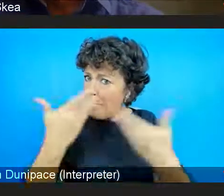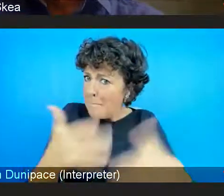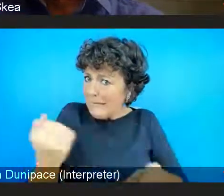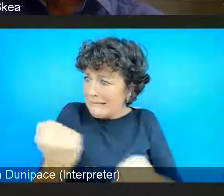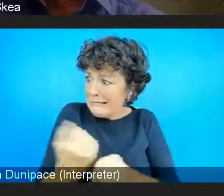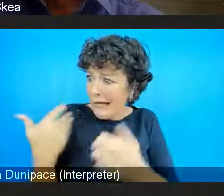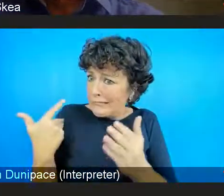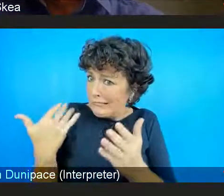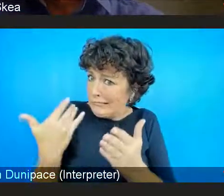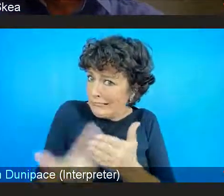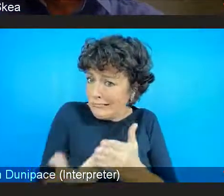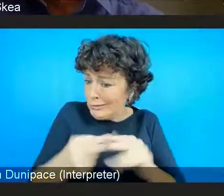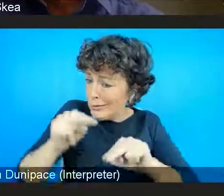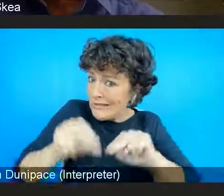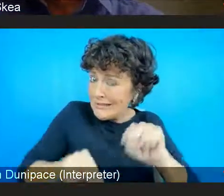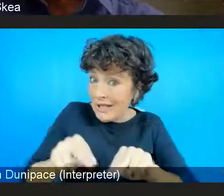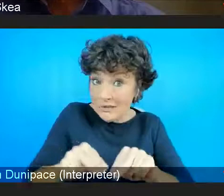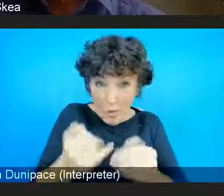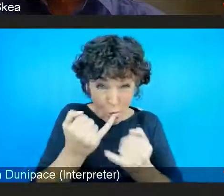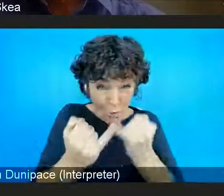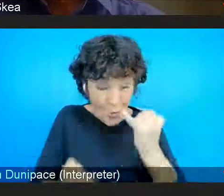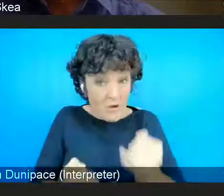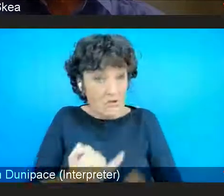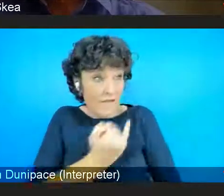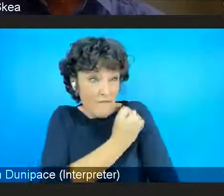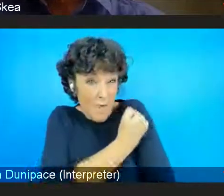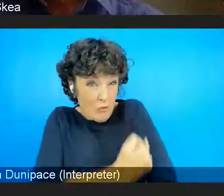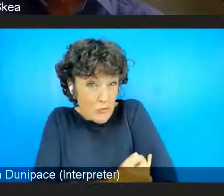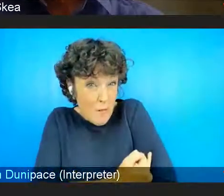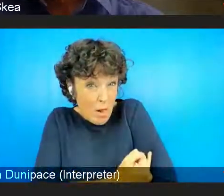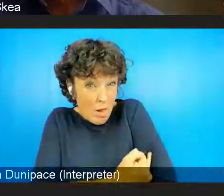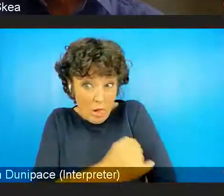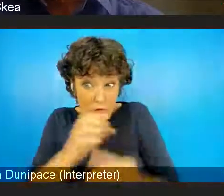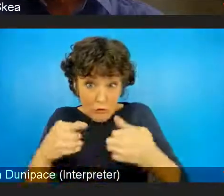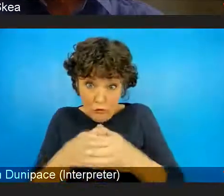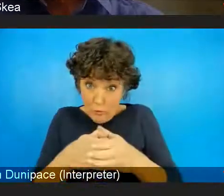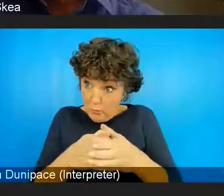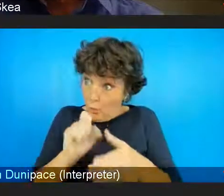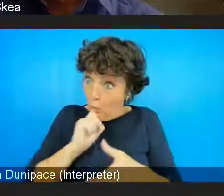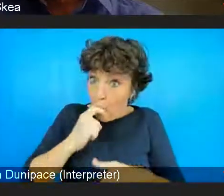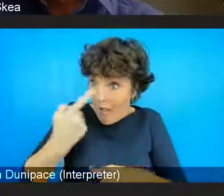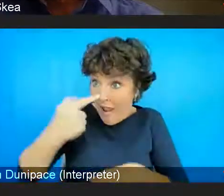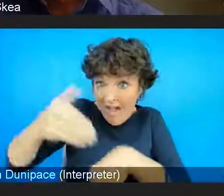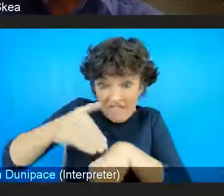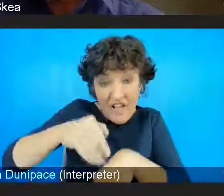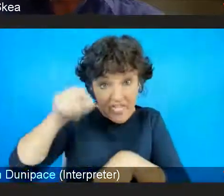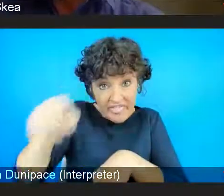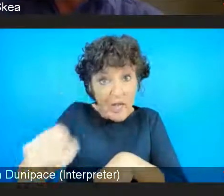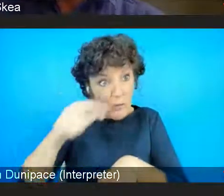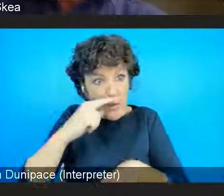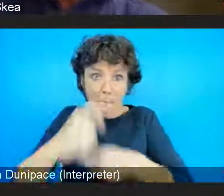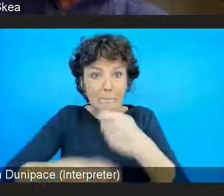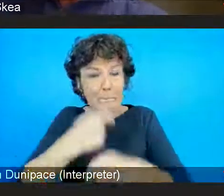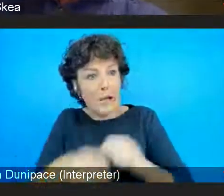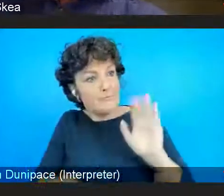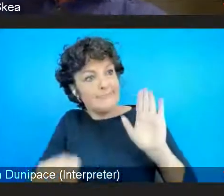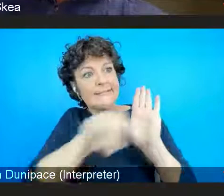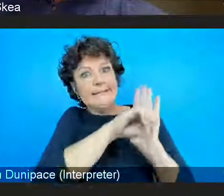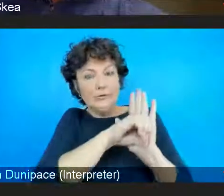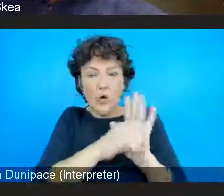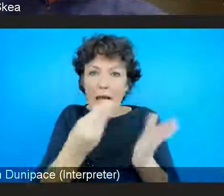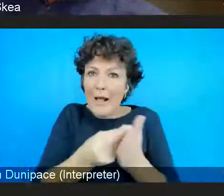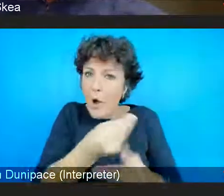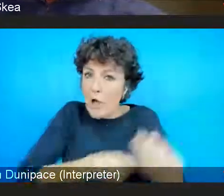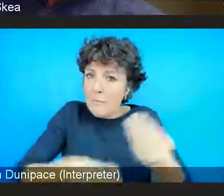vulnerable groups and communities who will be impacted by a transition to a net zero economy, and what can government, both at national and local level, do